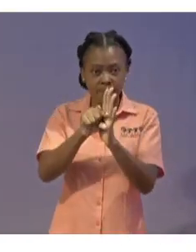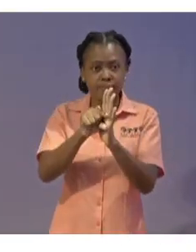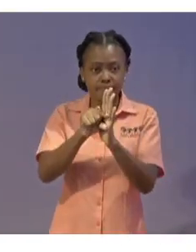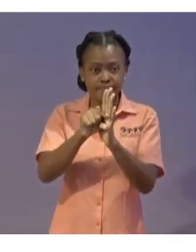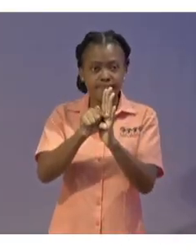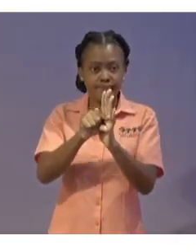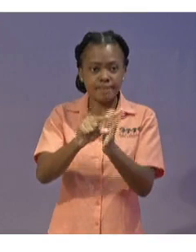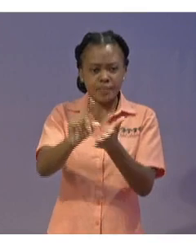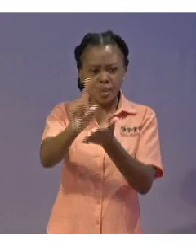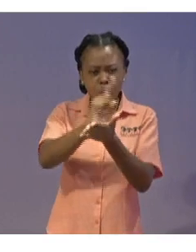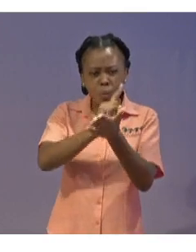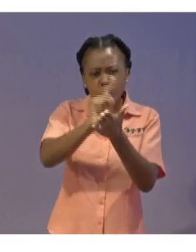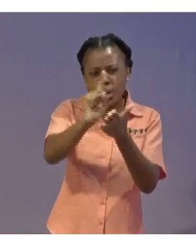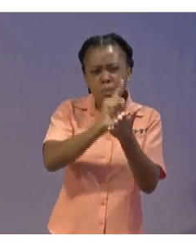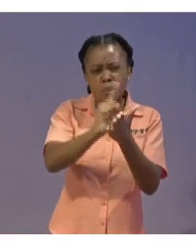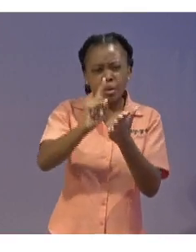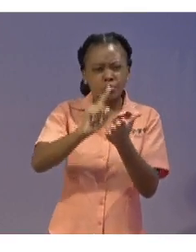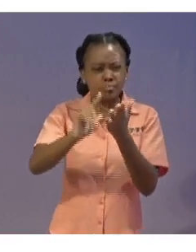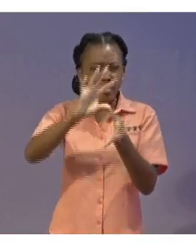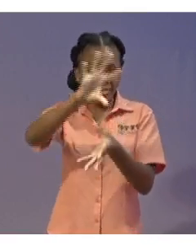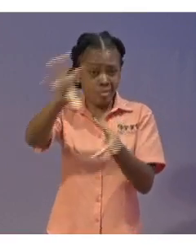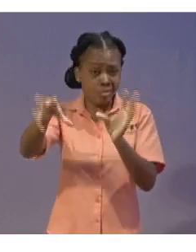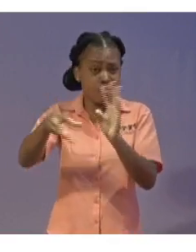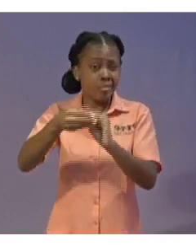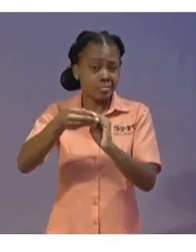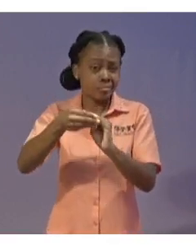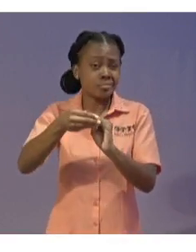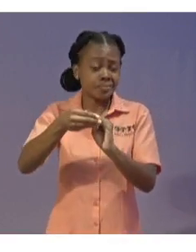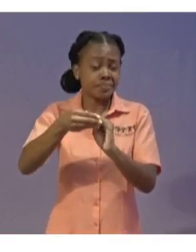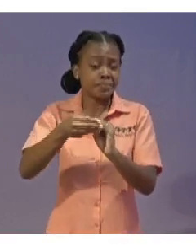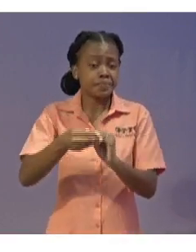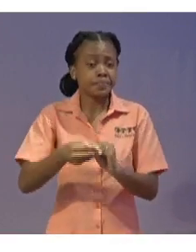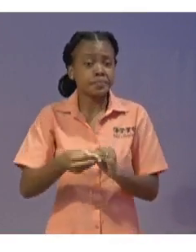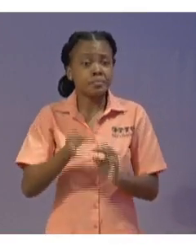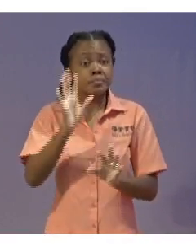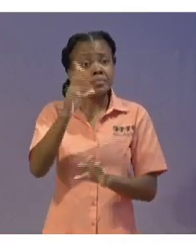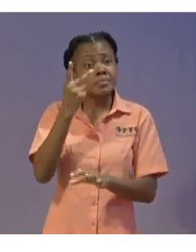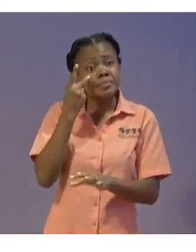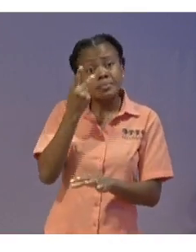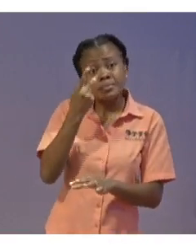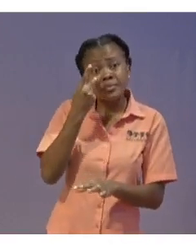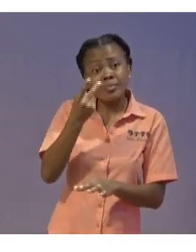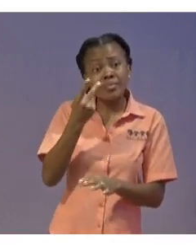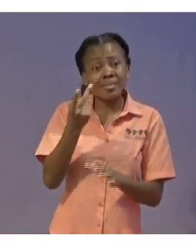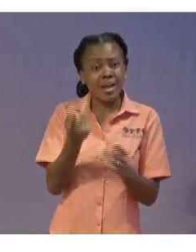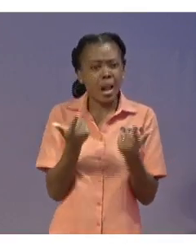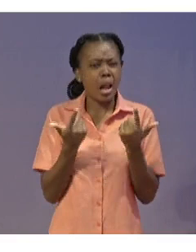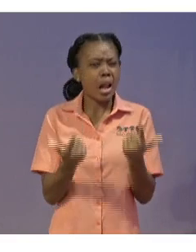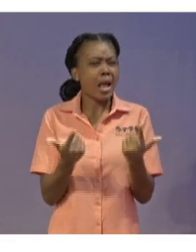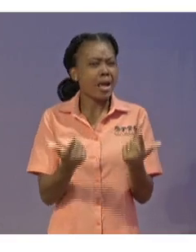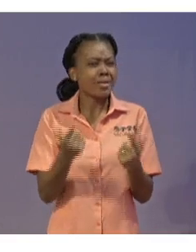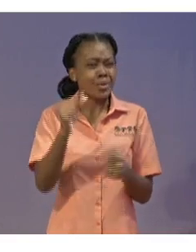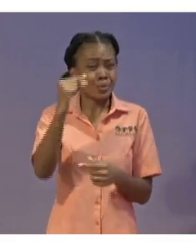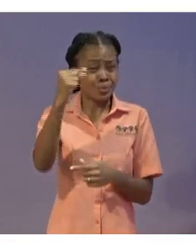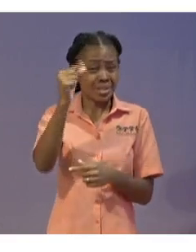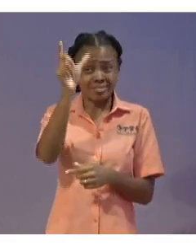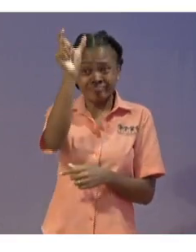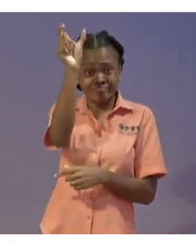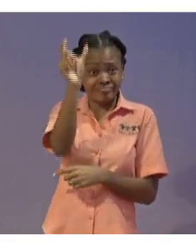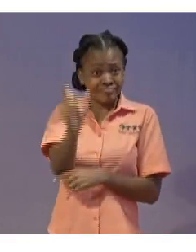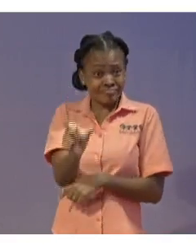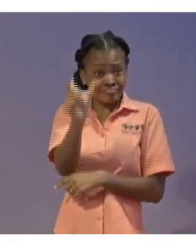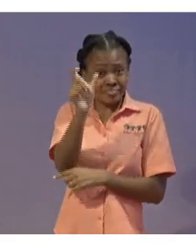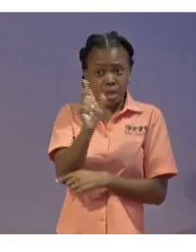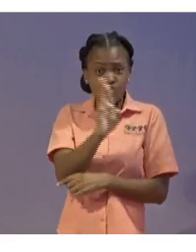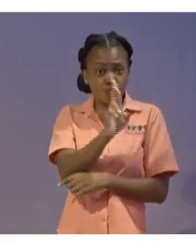speaking about previously, looking now at the light green bars all the way over to the right-hand side. Those